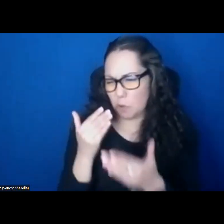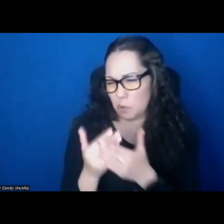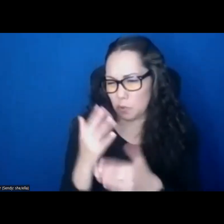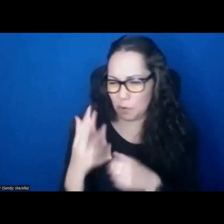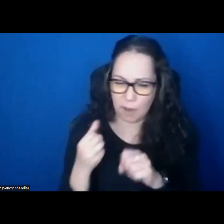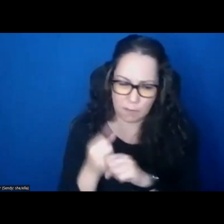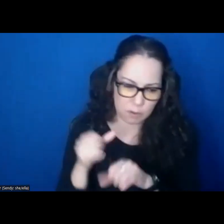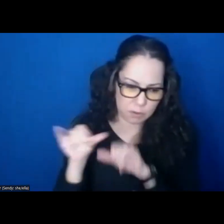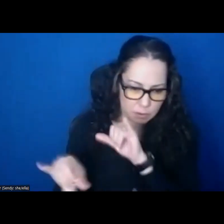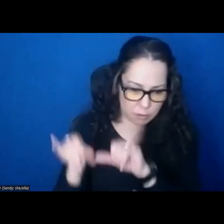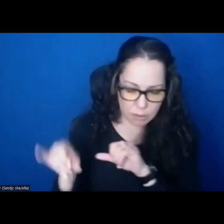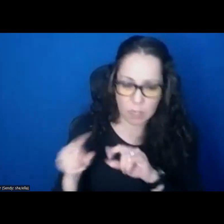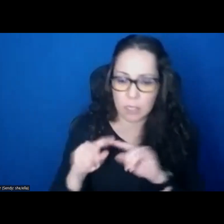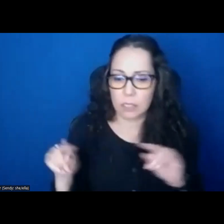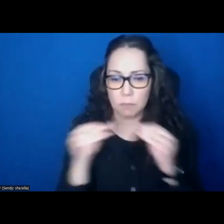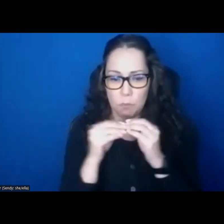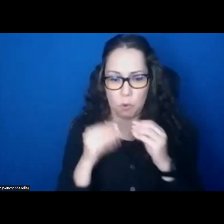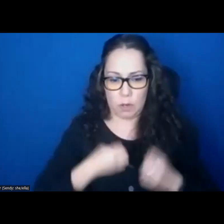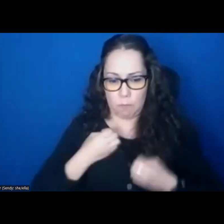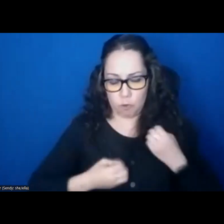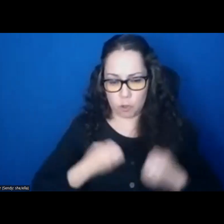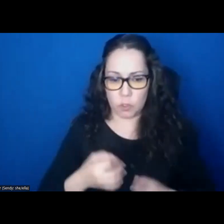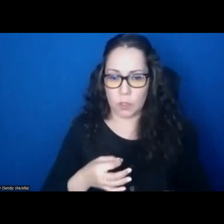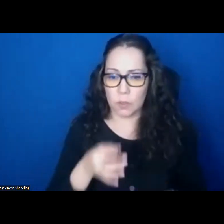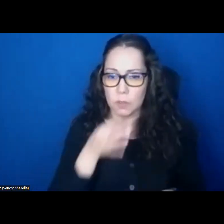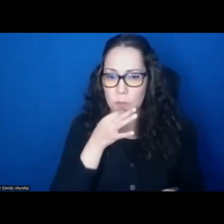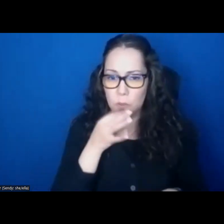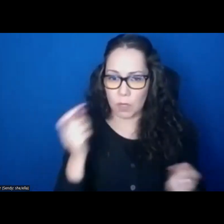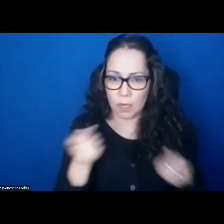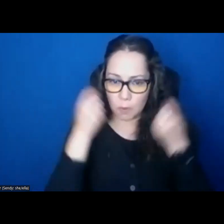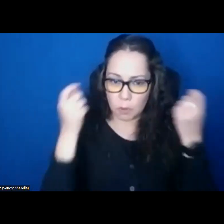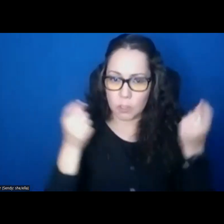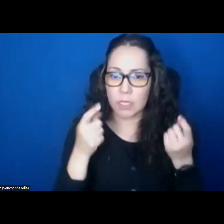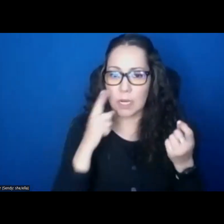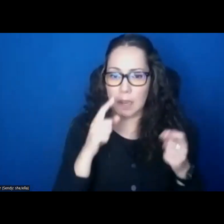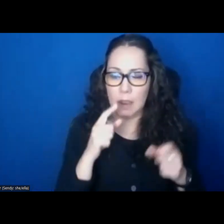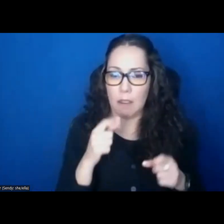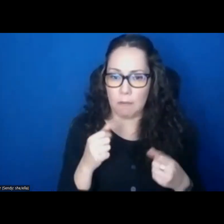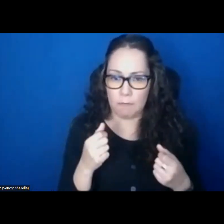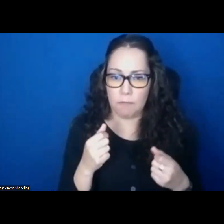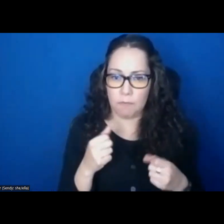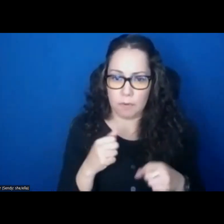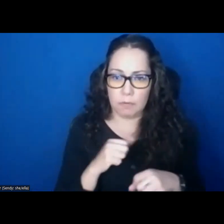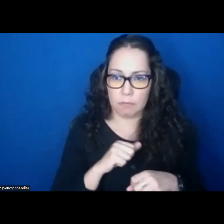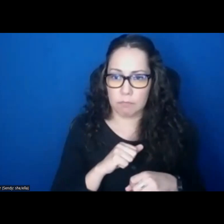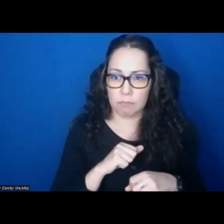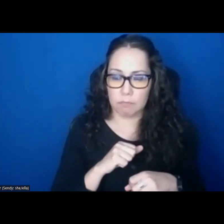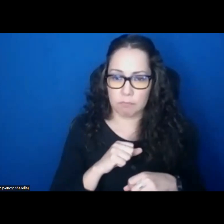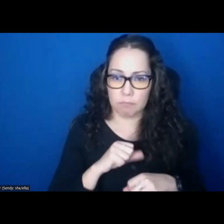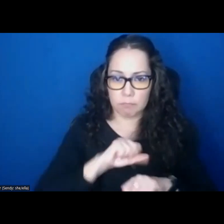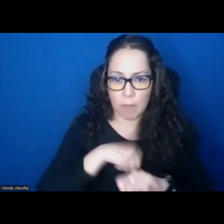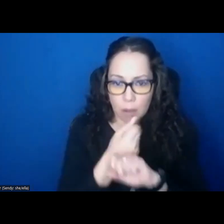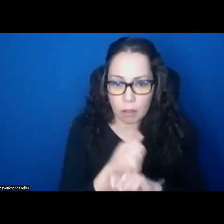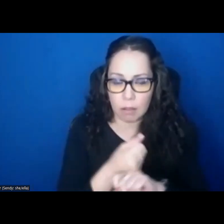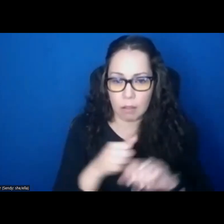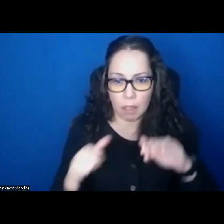It's a little more emotional because it's the anniversary of lockdown and remembering. Remembering. Remembering the day that I saw my husband